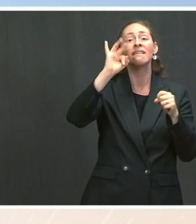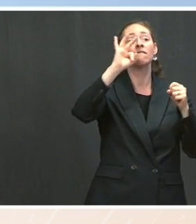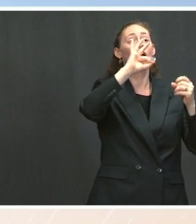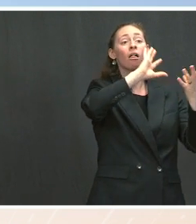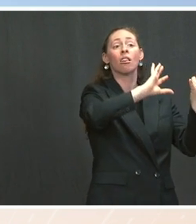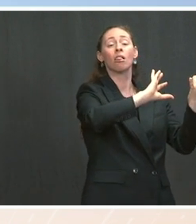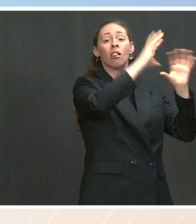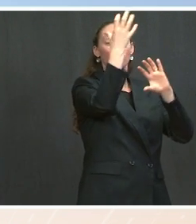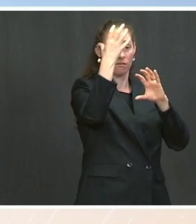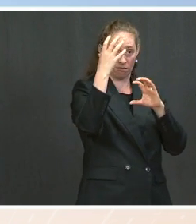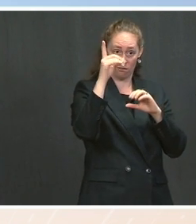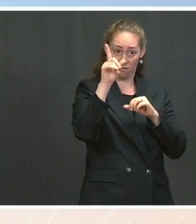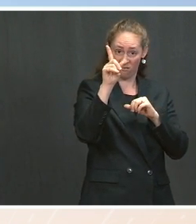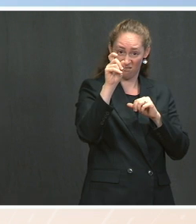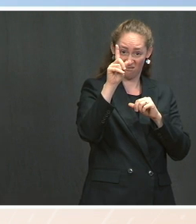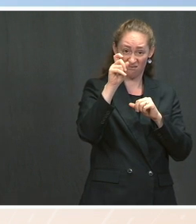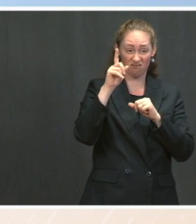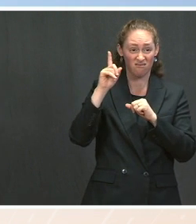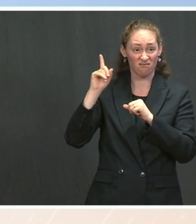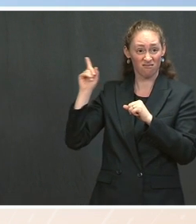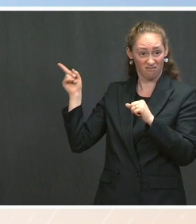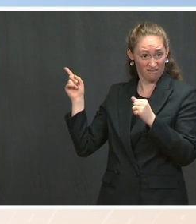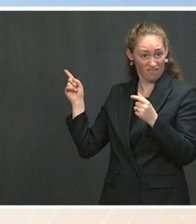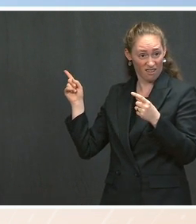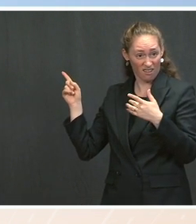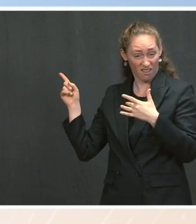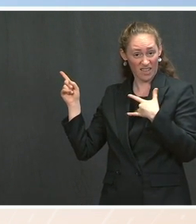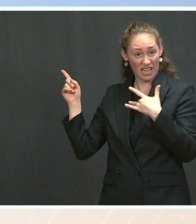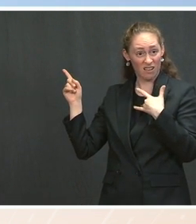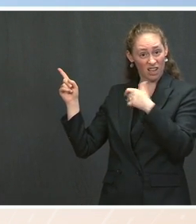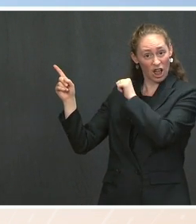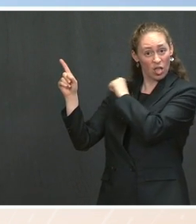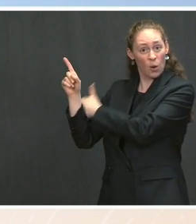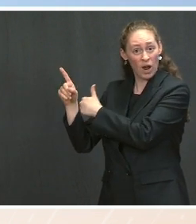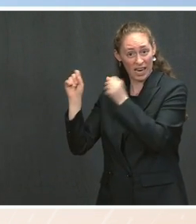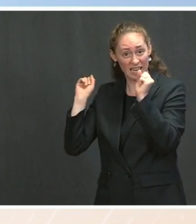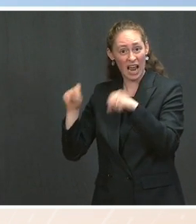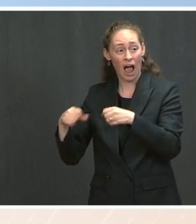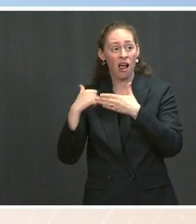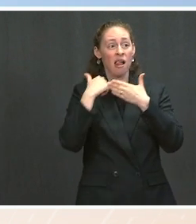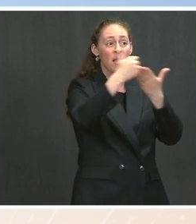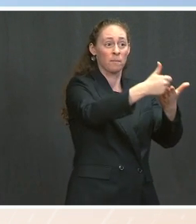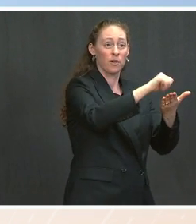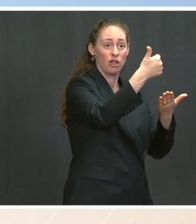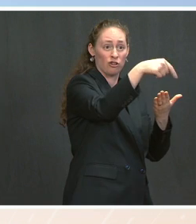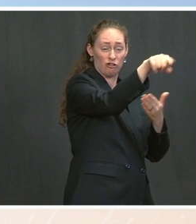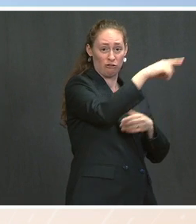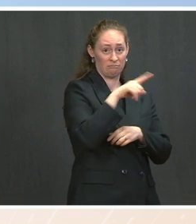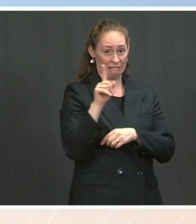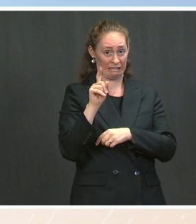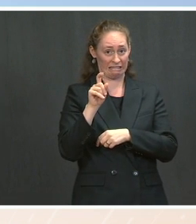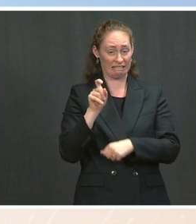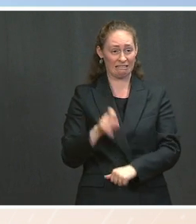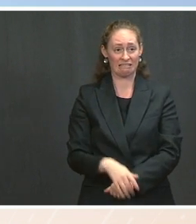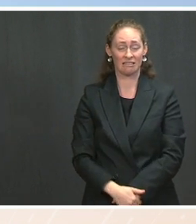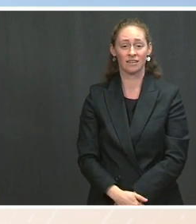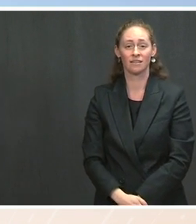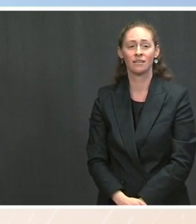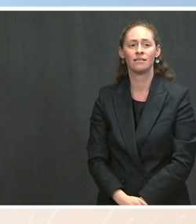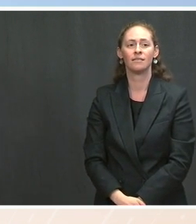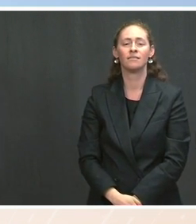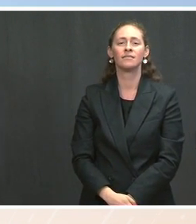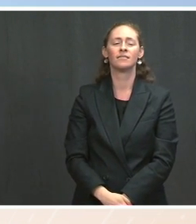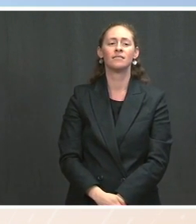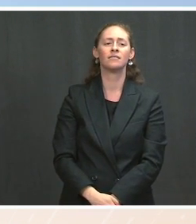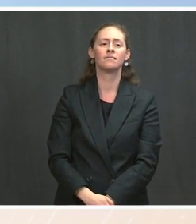Minister Netanyahu? I would just have to say, Kristen, that I don't think that's how any of the parties involved, the Prime Minister, the Egyptian